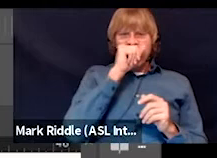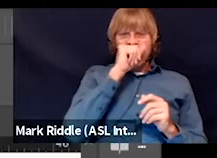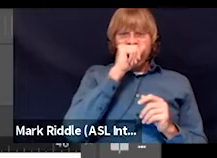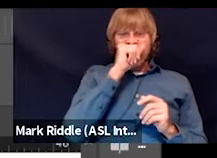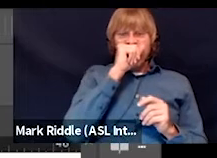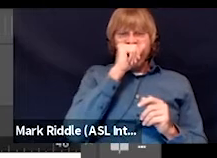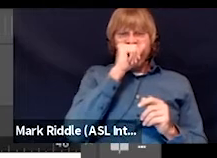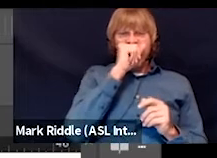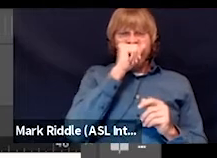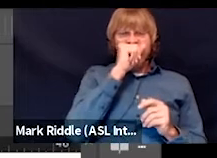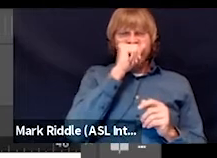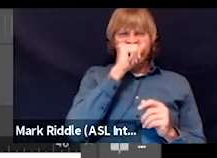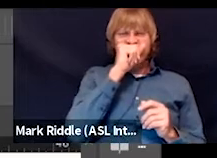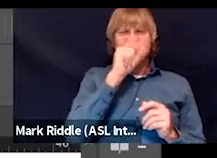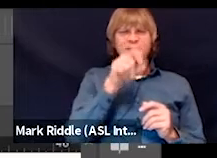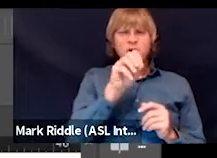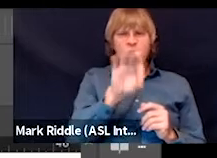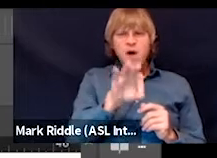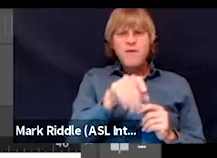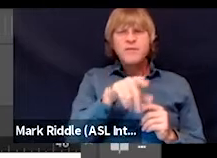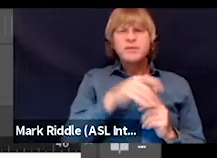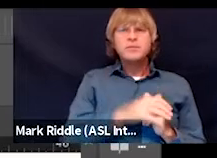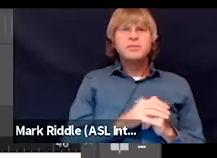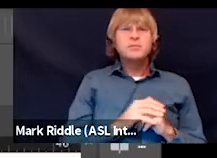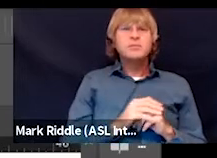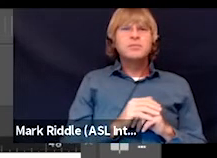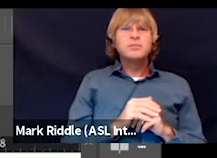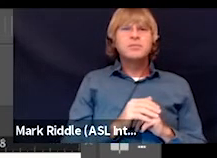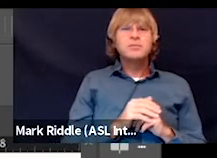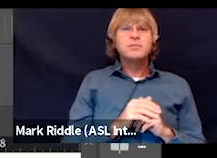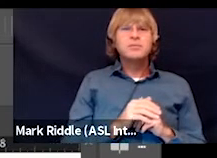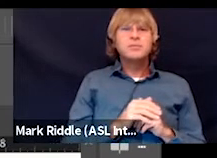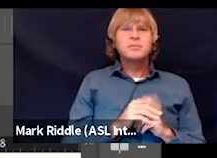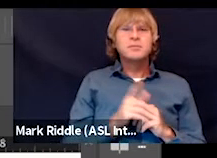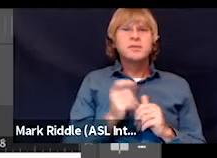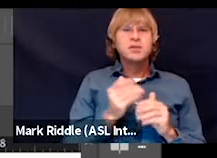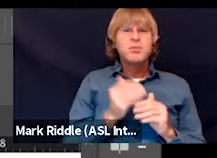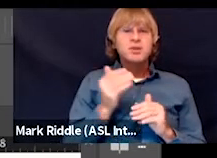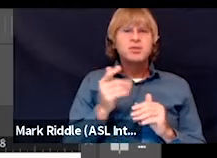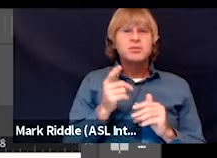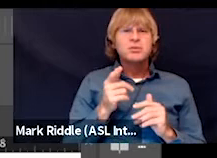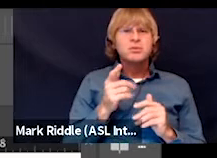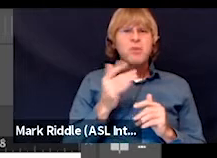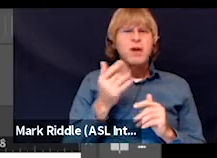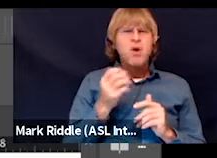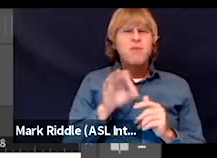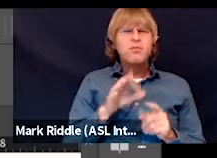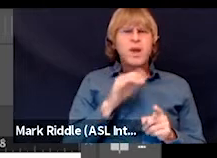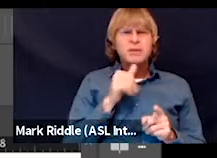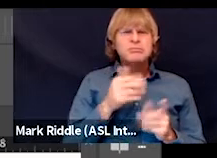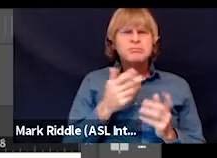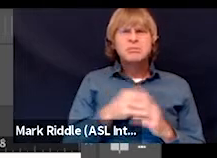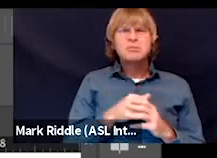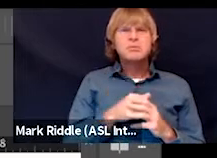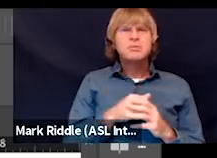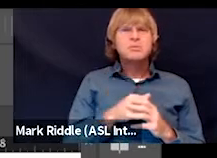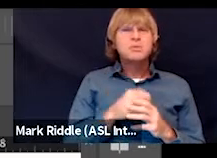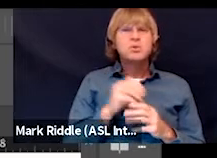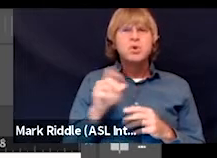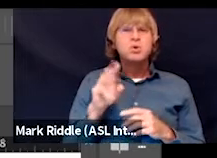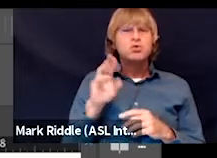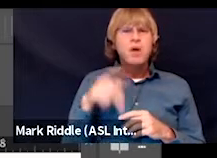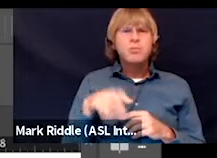Come on, turn that off. Okay, a little bit too much. Well, why didn't it turn off? Come on, no drop